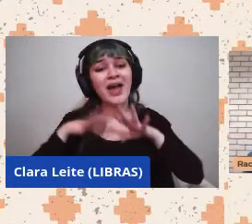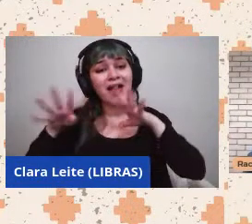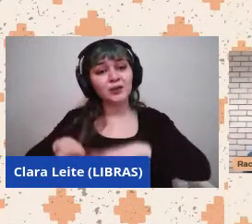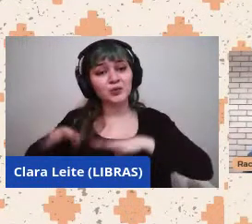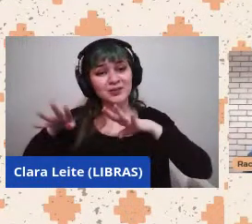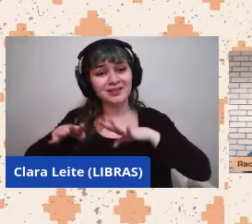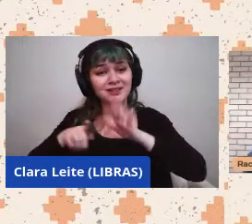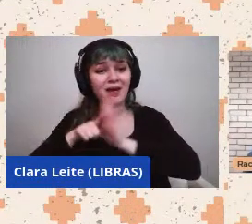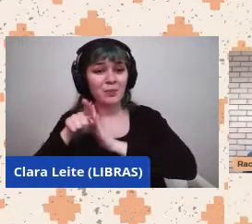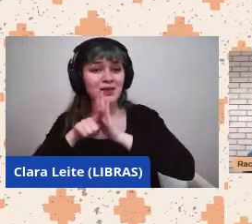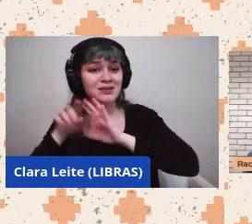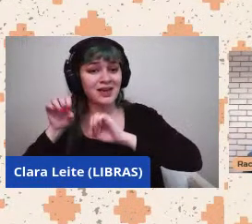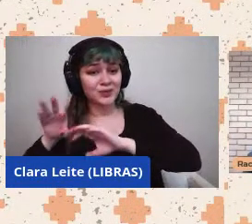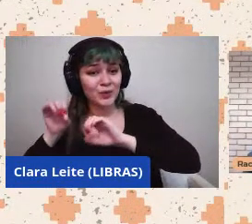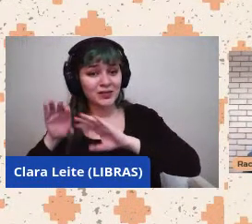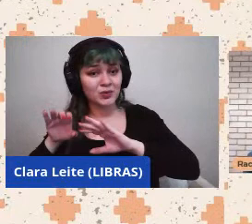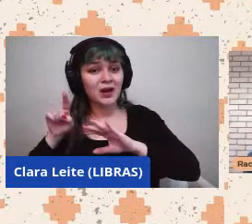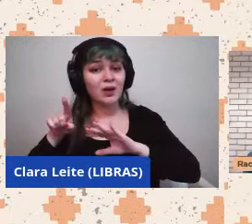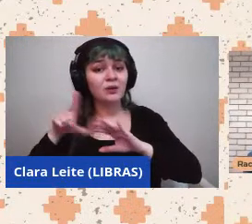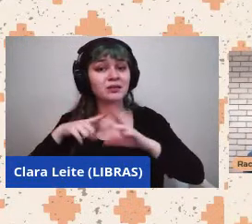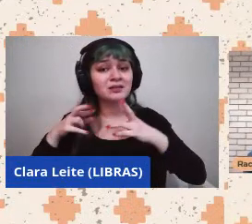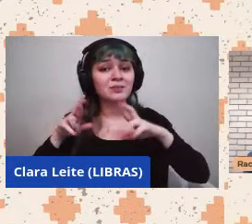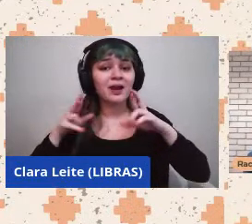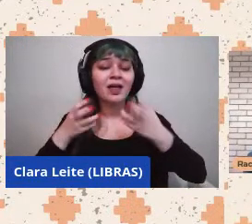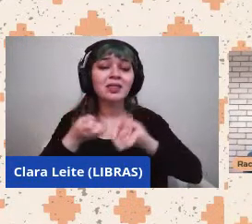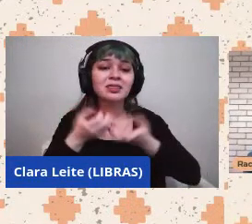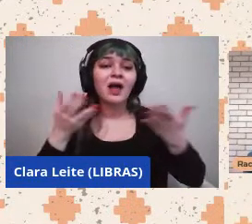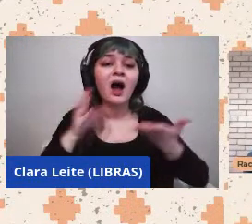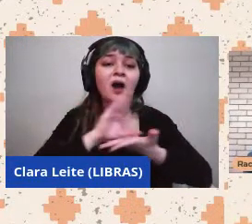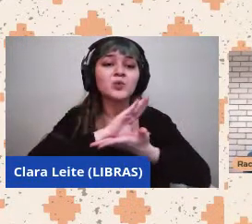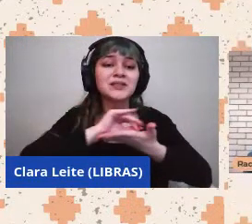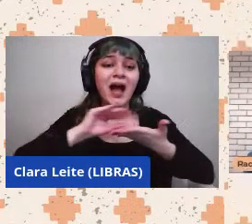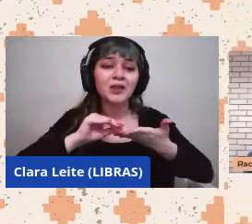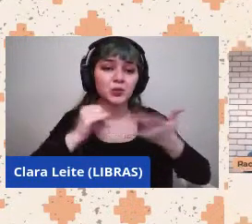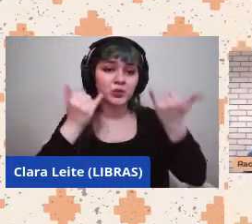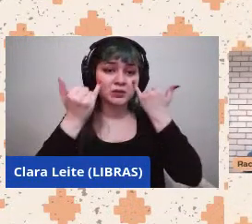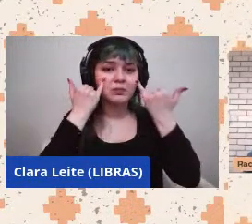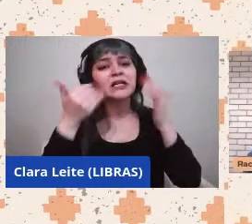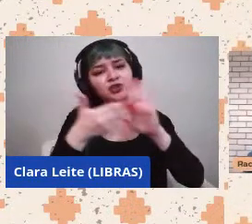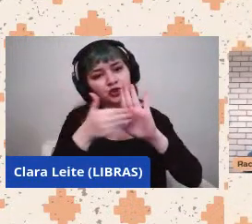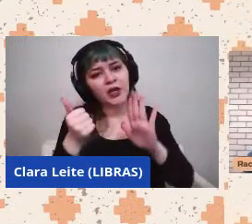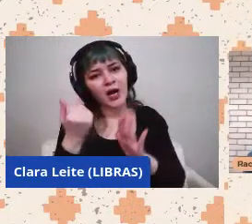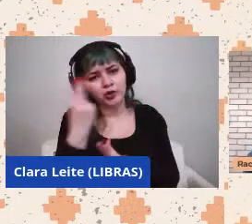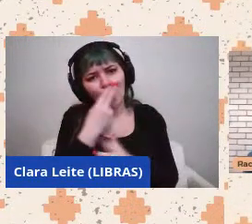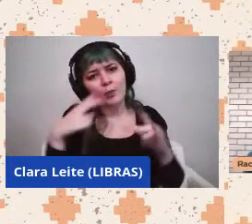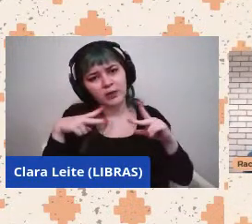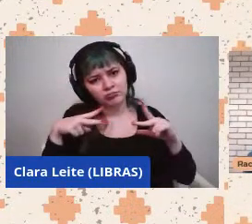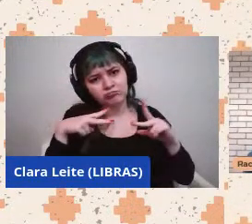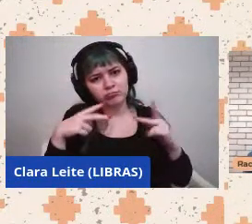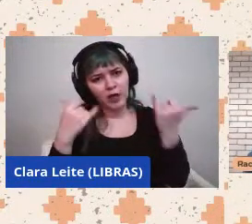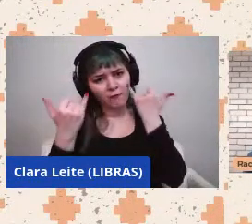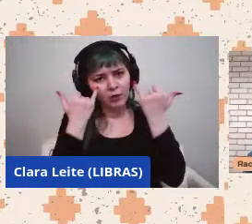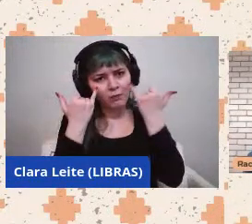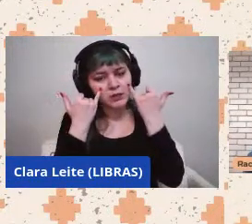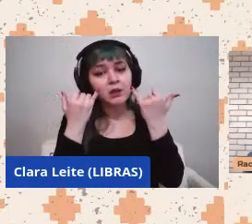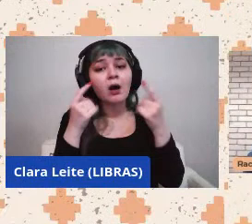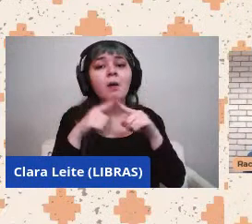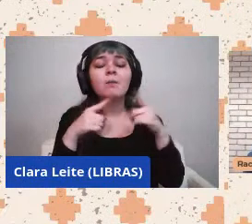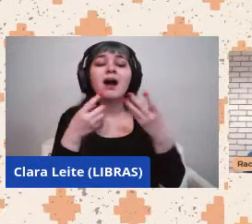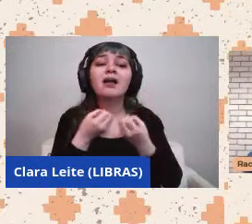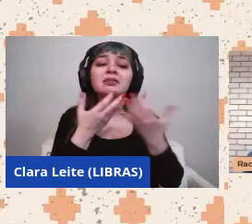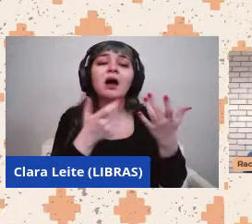researchers now are expected to offer their data sets, anonymized data sets, to open